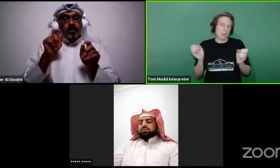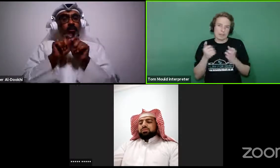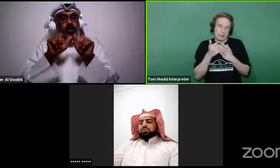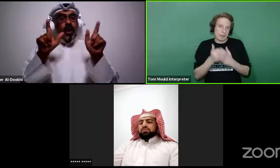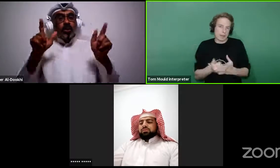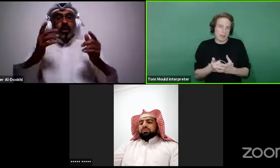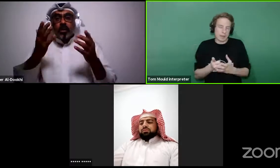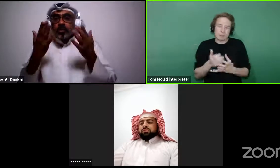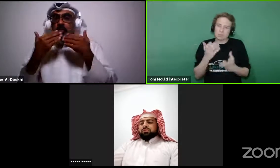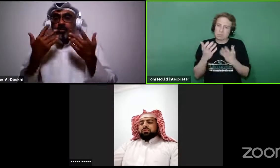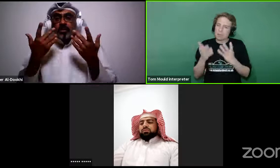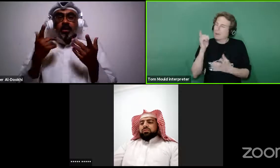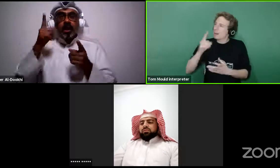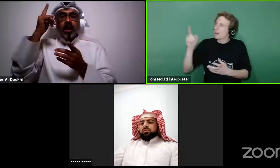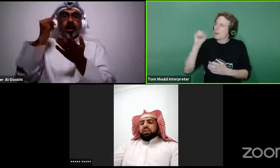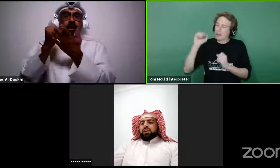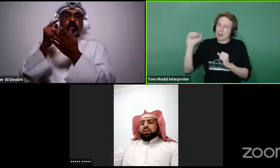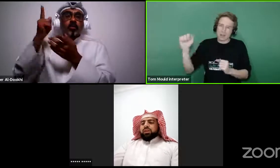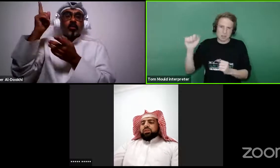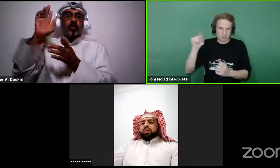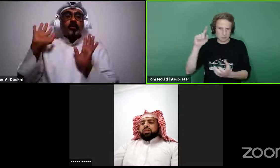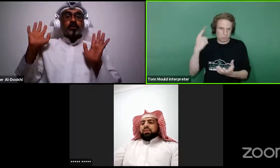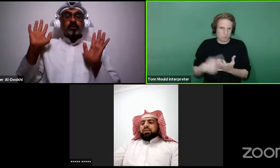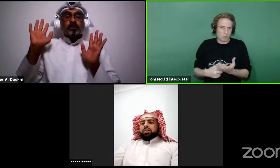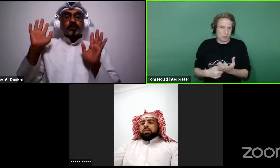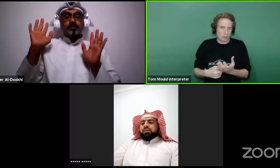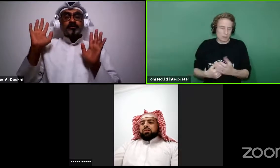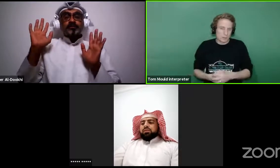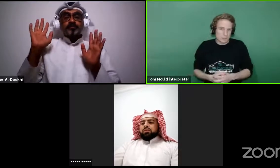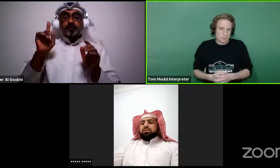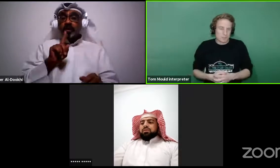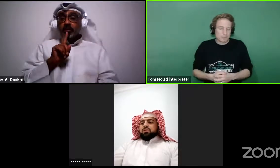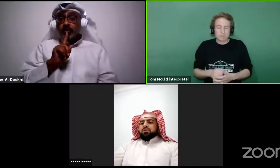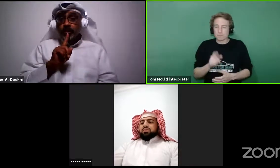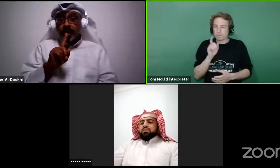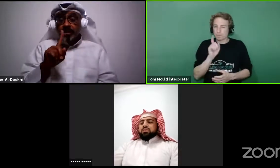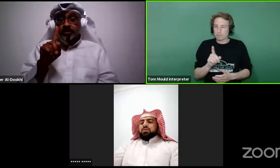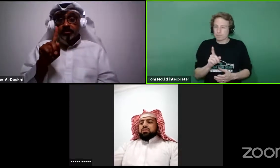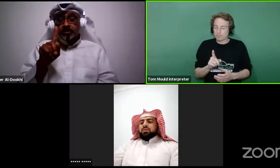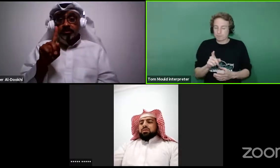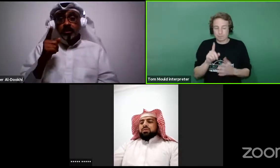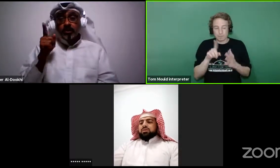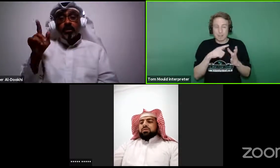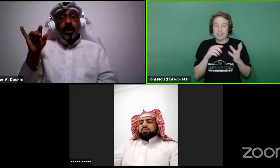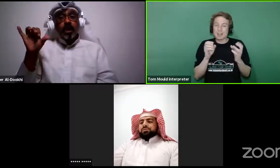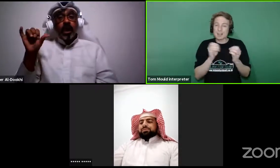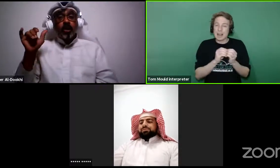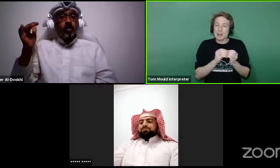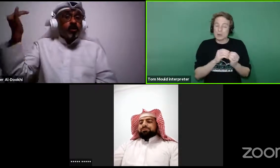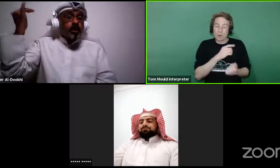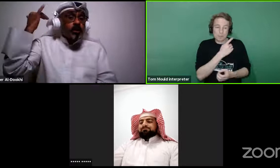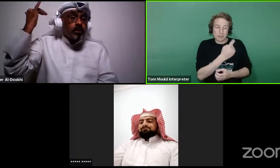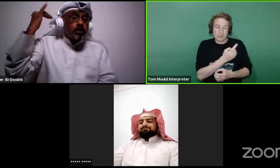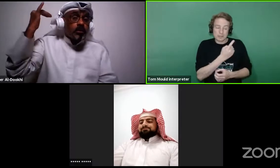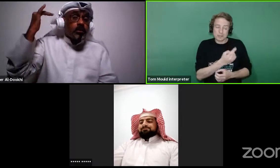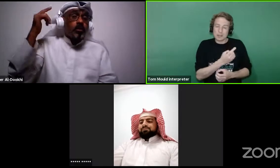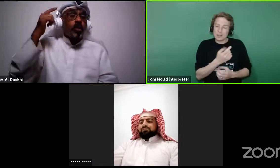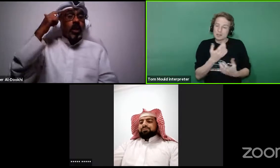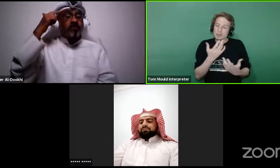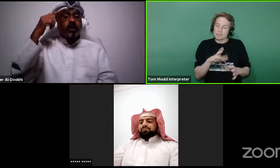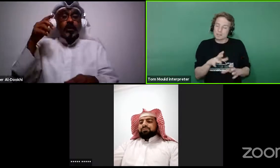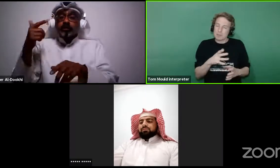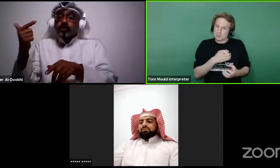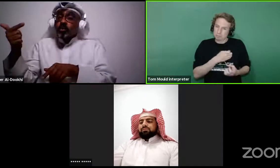of Allah. It was but a need of Jacob's inner self which he discharged,